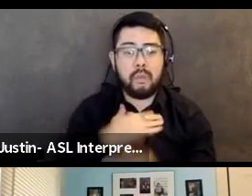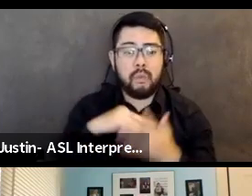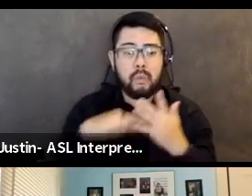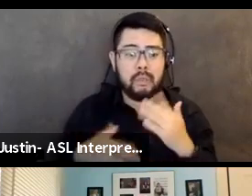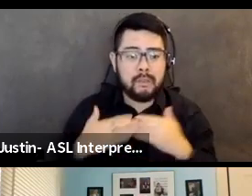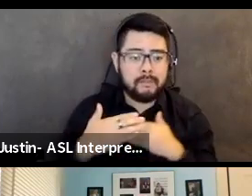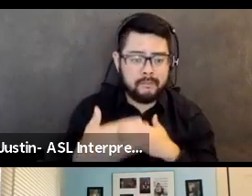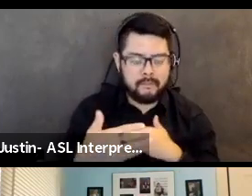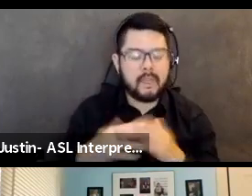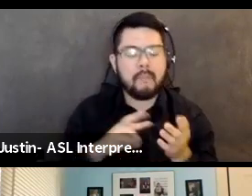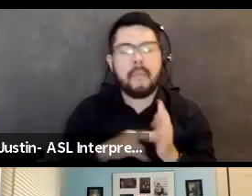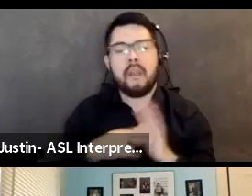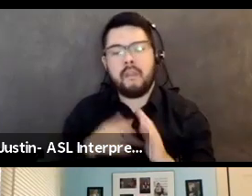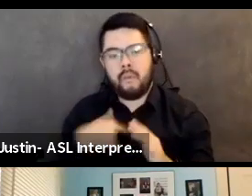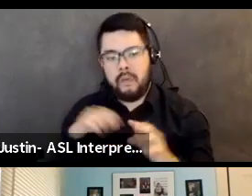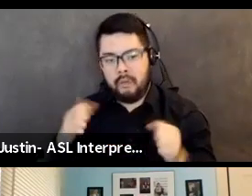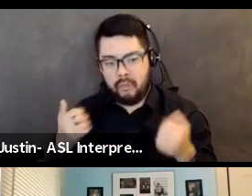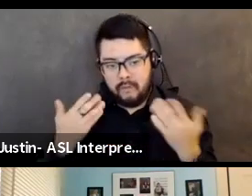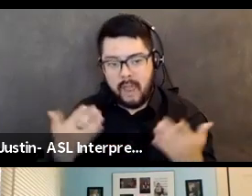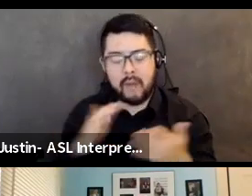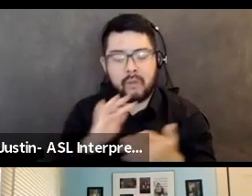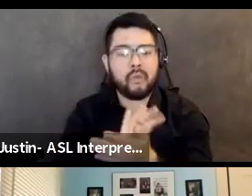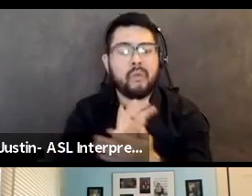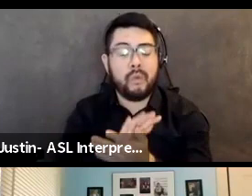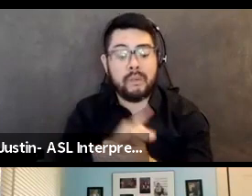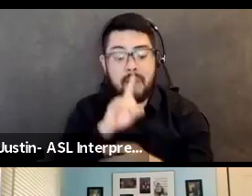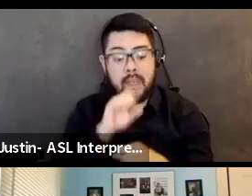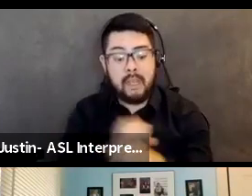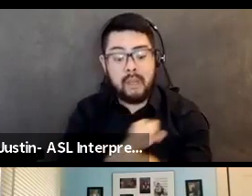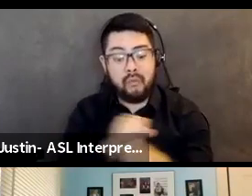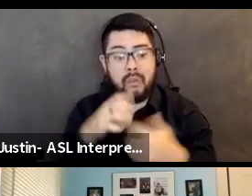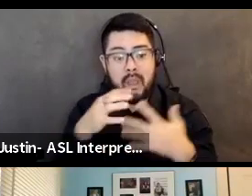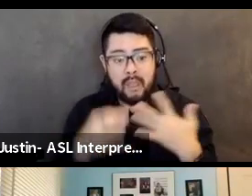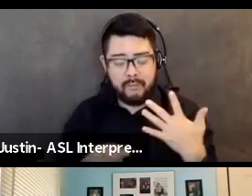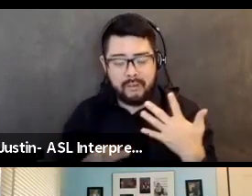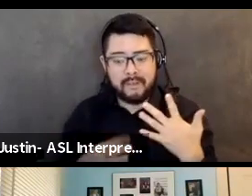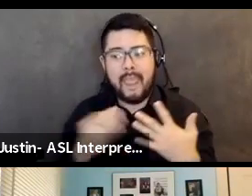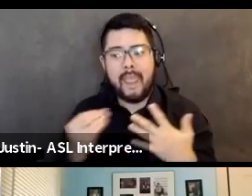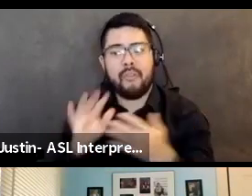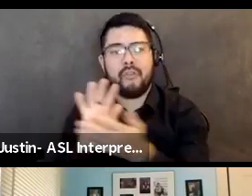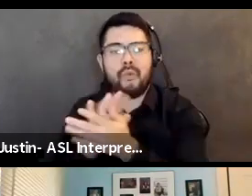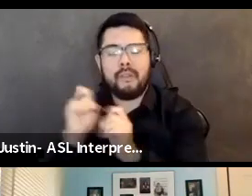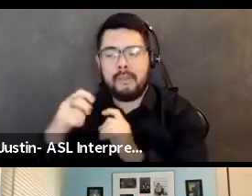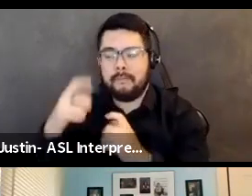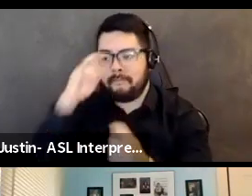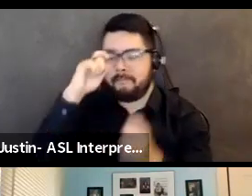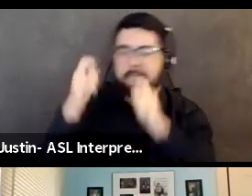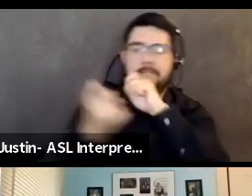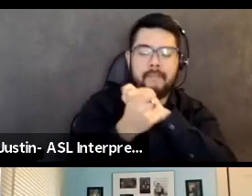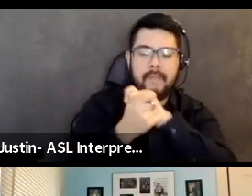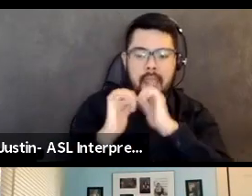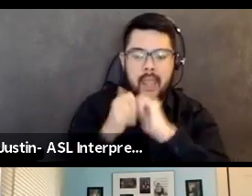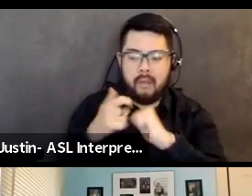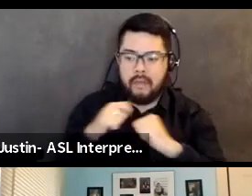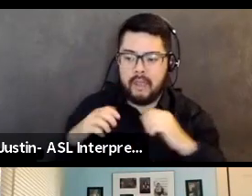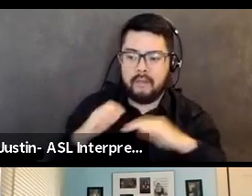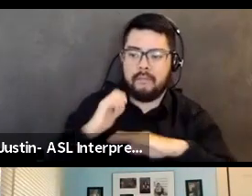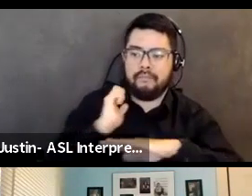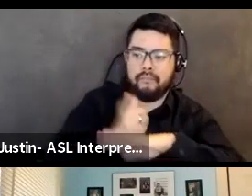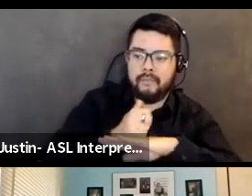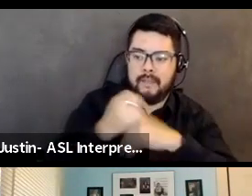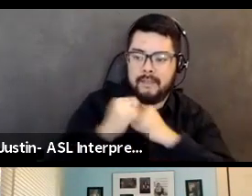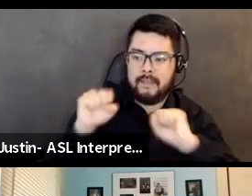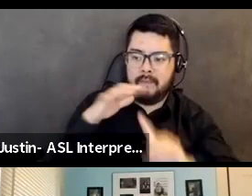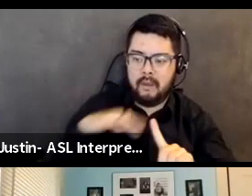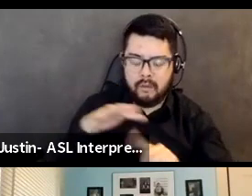we need to provide schools with real alternatives and schools must change how they think and act around safety and this is